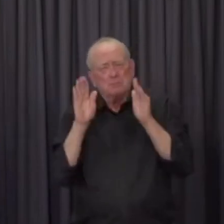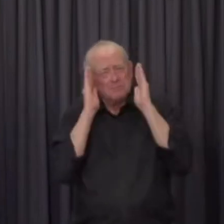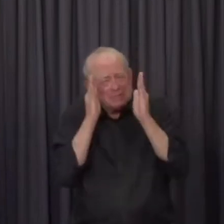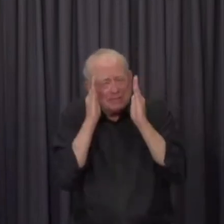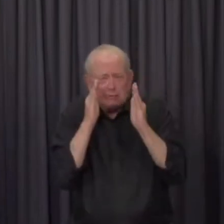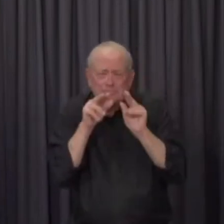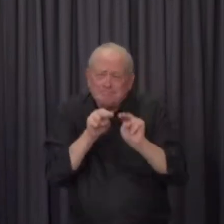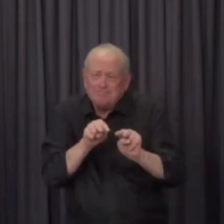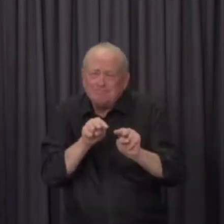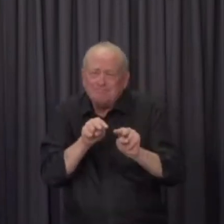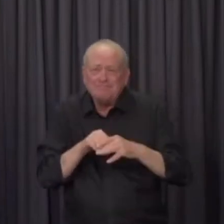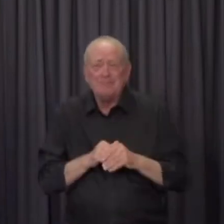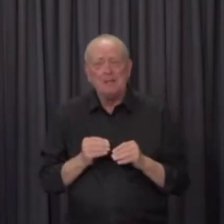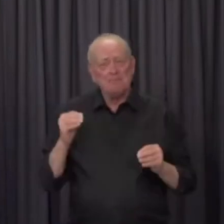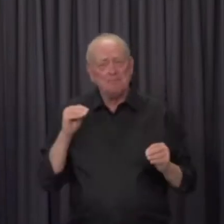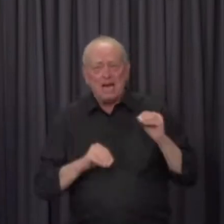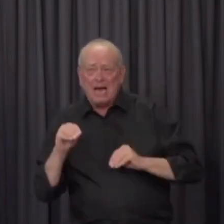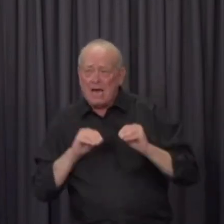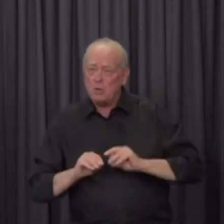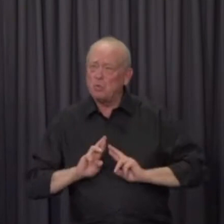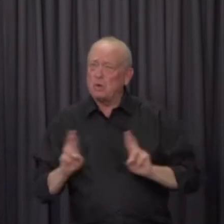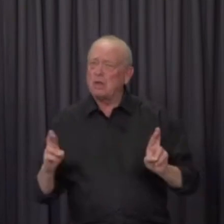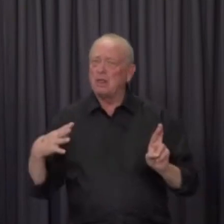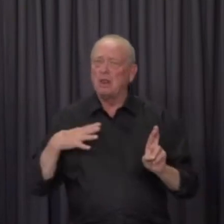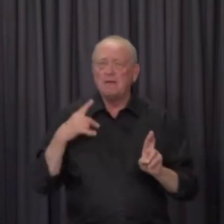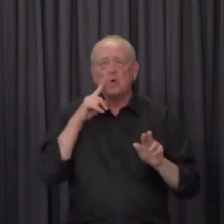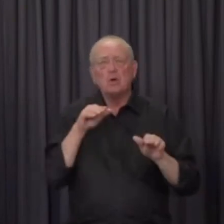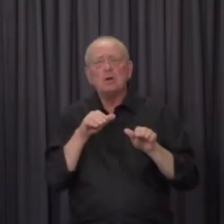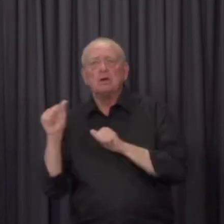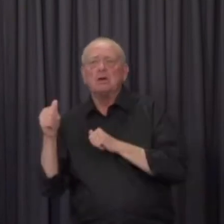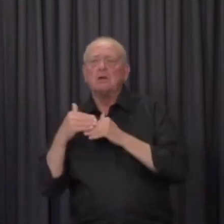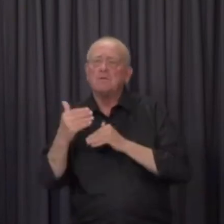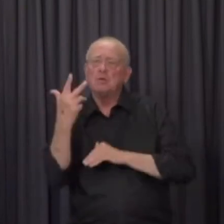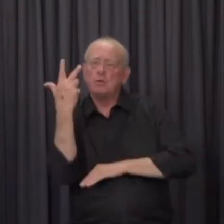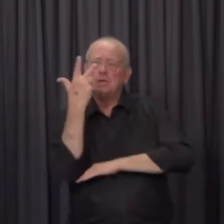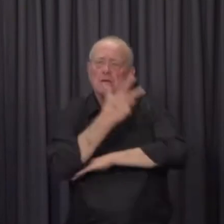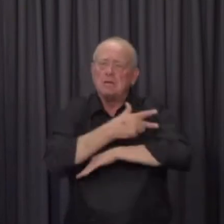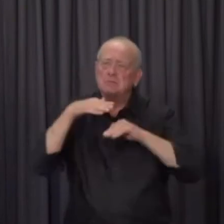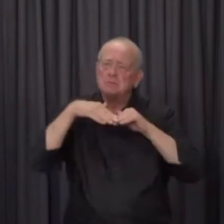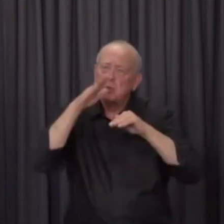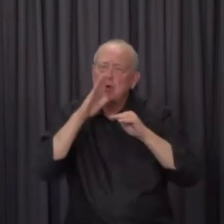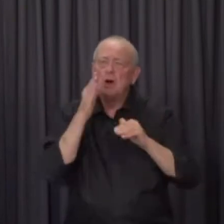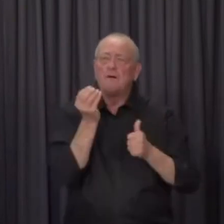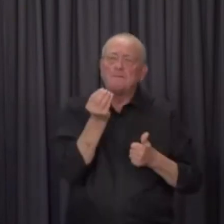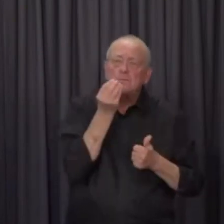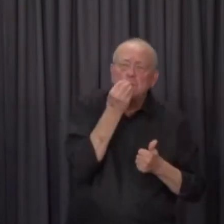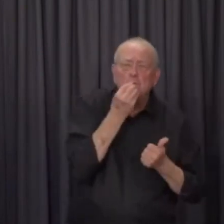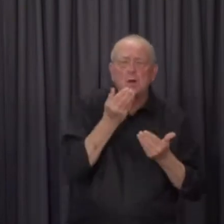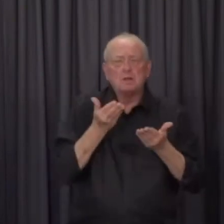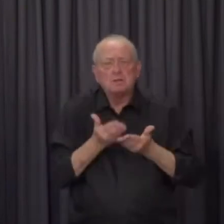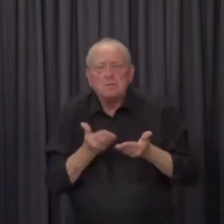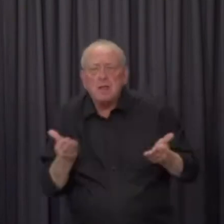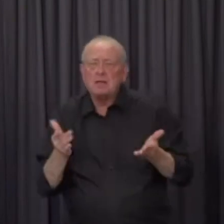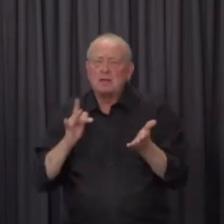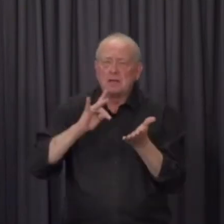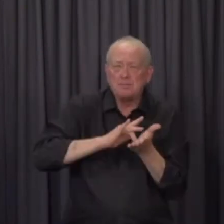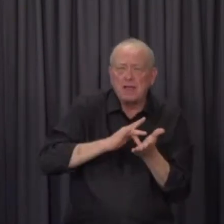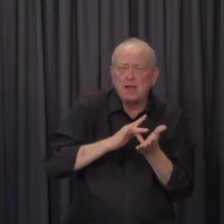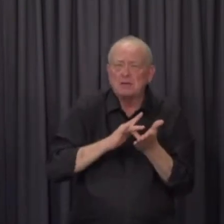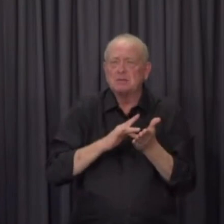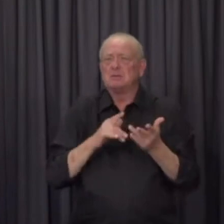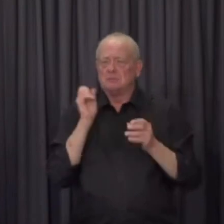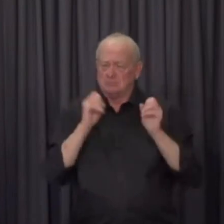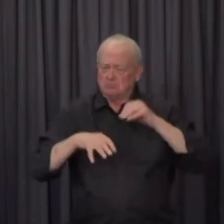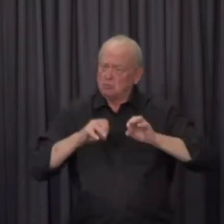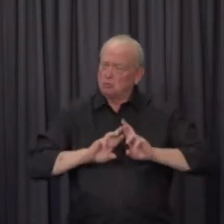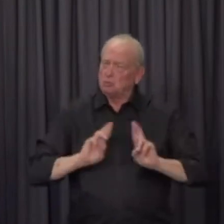for a minimum of three days. And people should make plans for their pets. We've heard from concerned people who have had